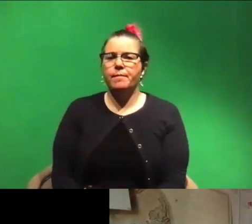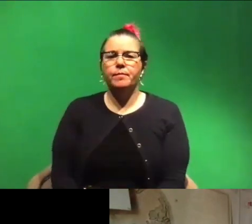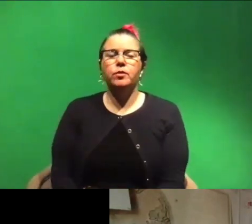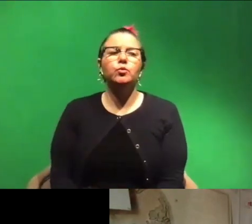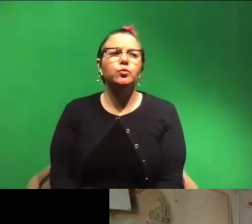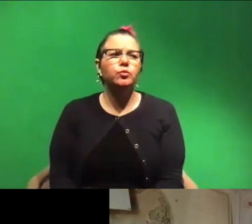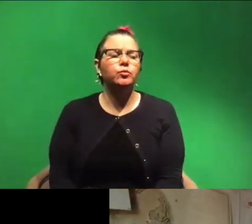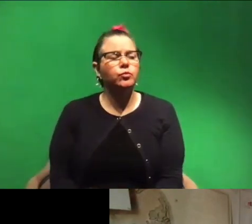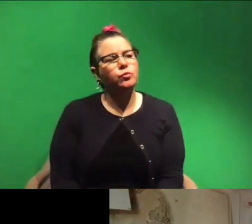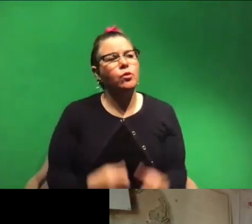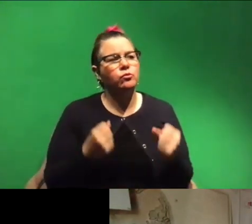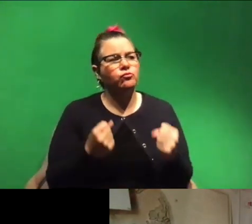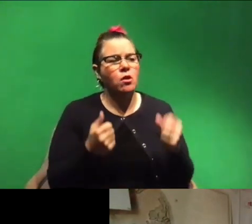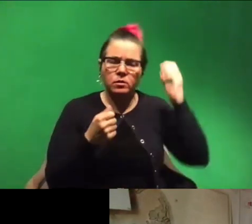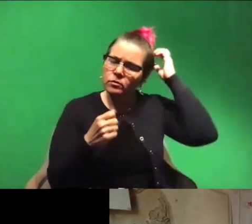the strongest rock.